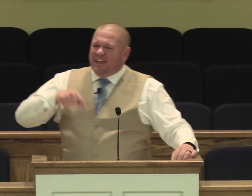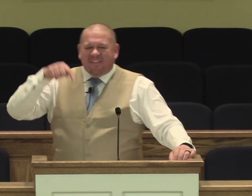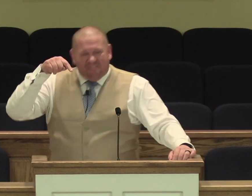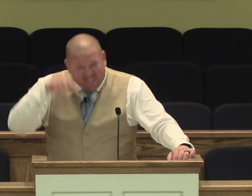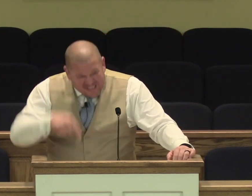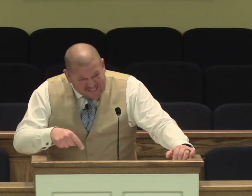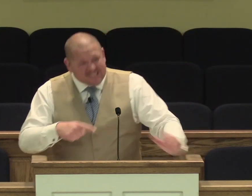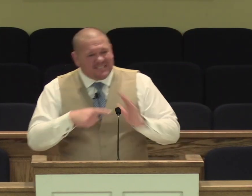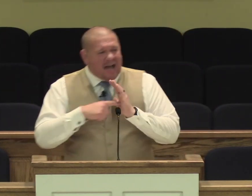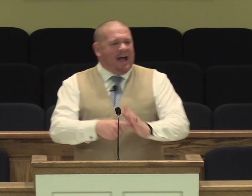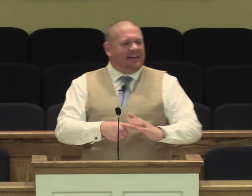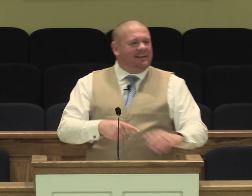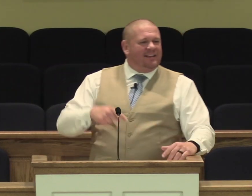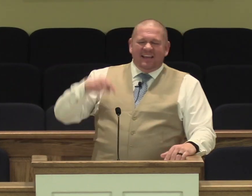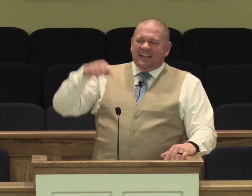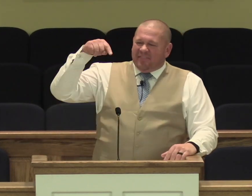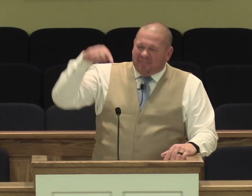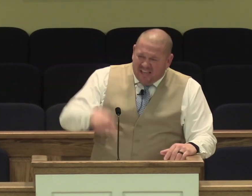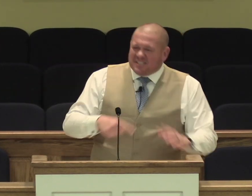here,